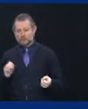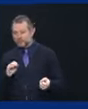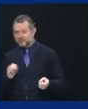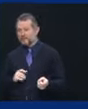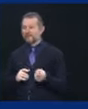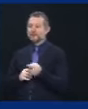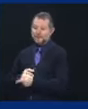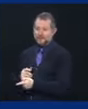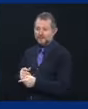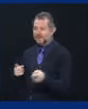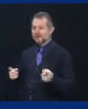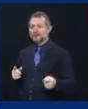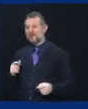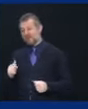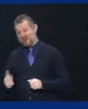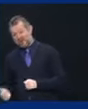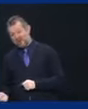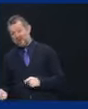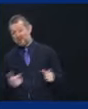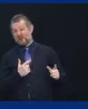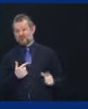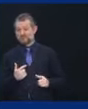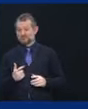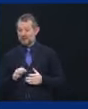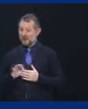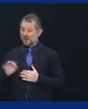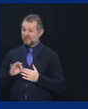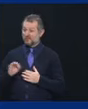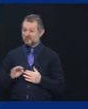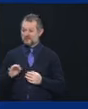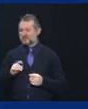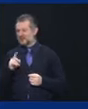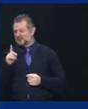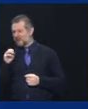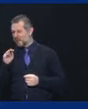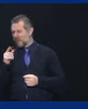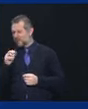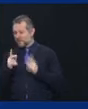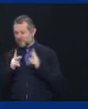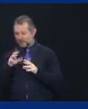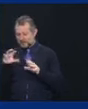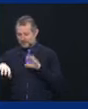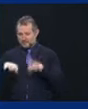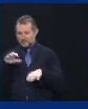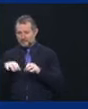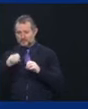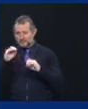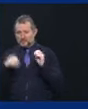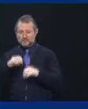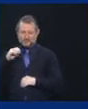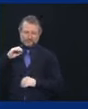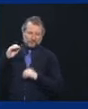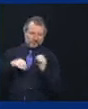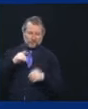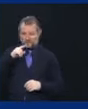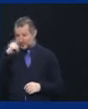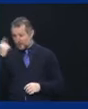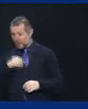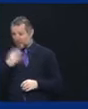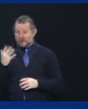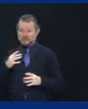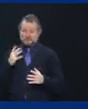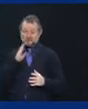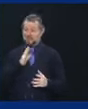have collected demographic data. People also have a right to refuse to